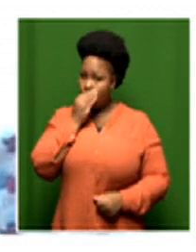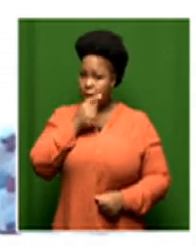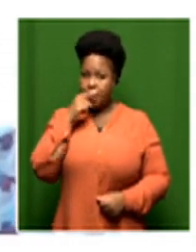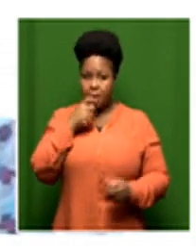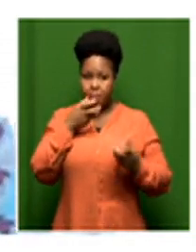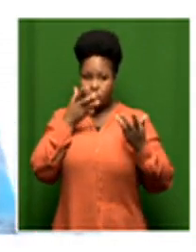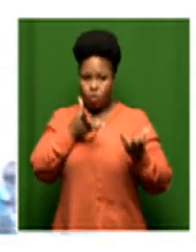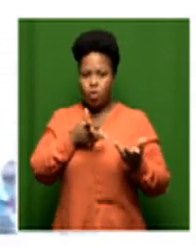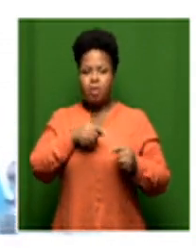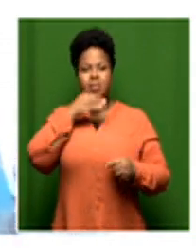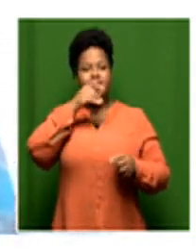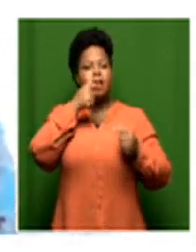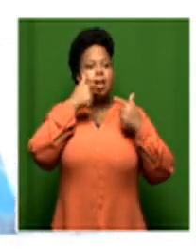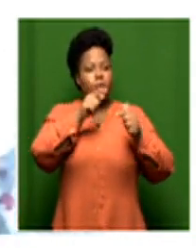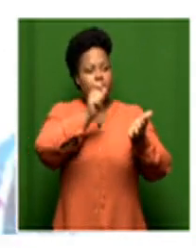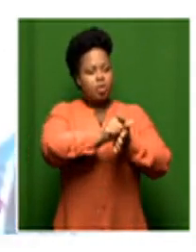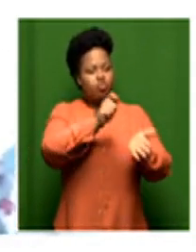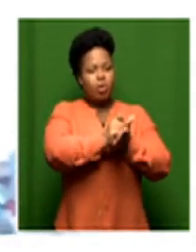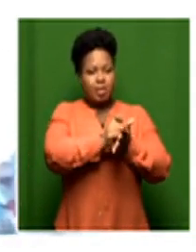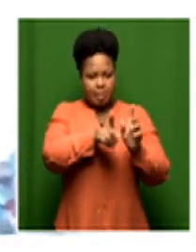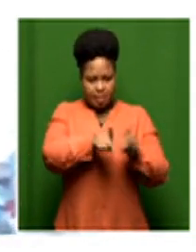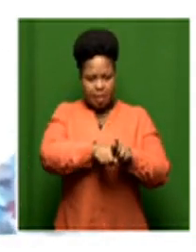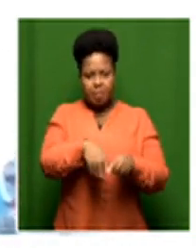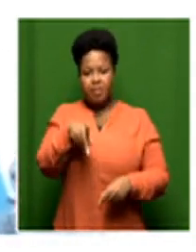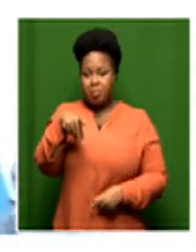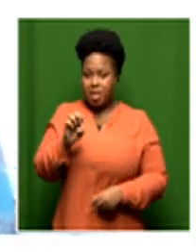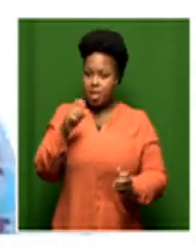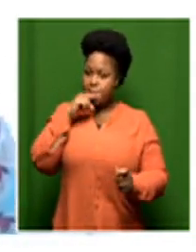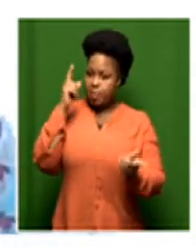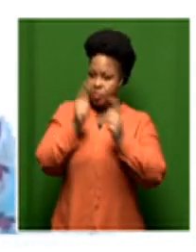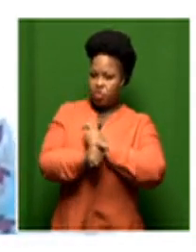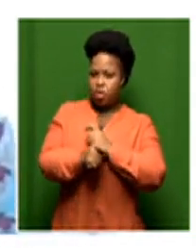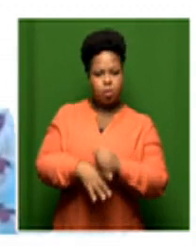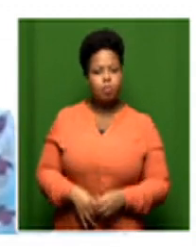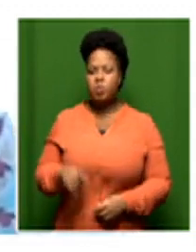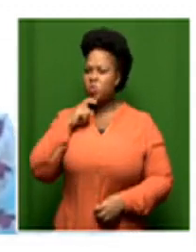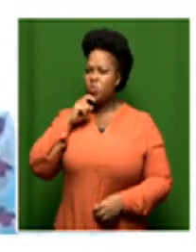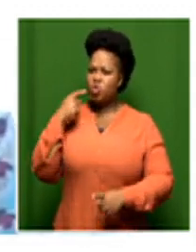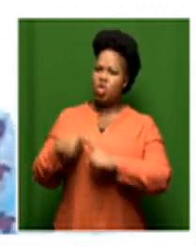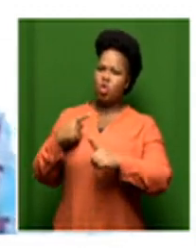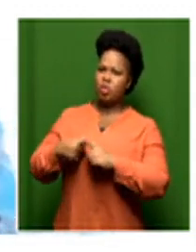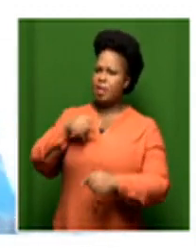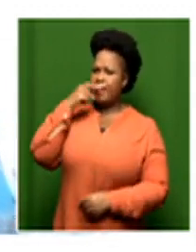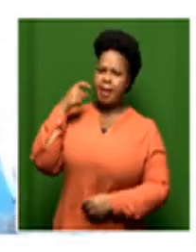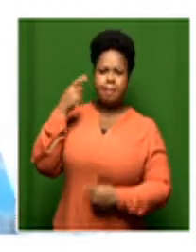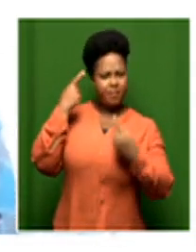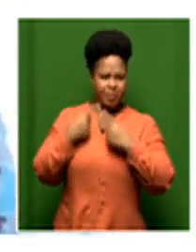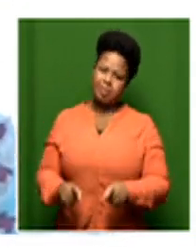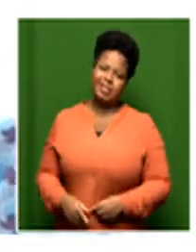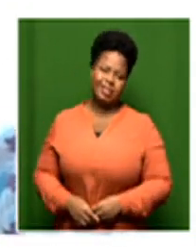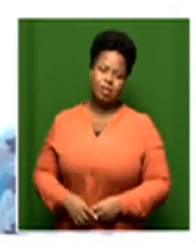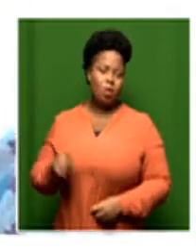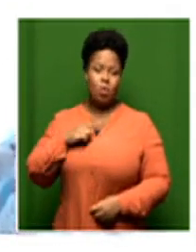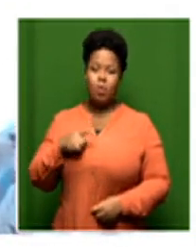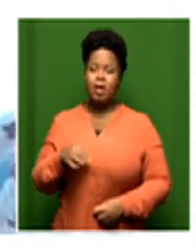of origin. They must write it in Khoi if they want Port Elizabeth to be Khoi. They must not use a Xhosa names that